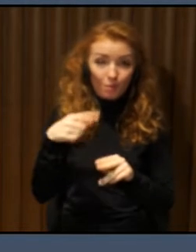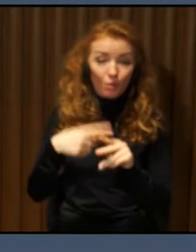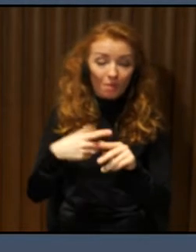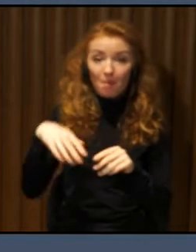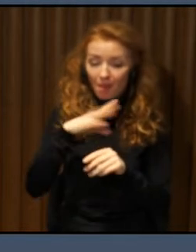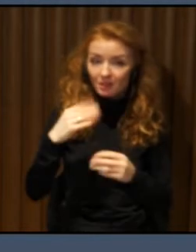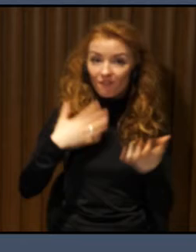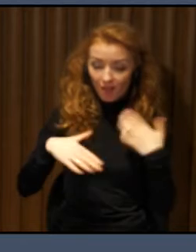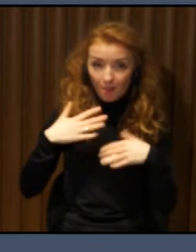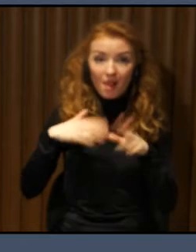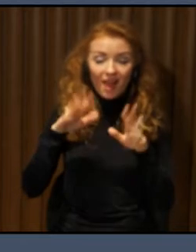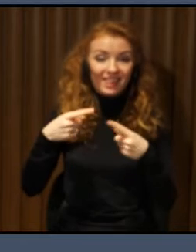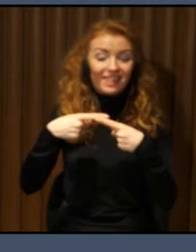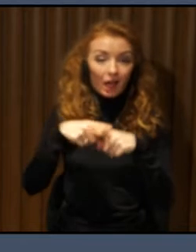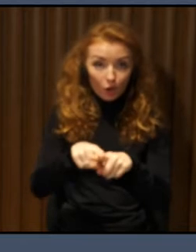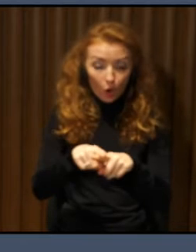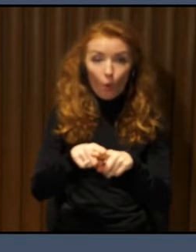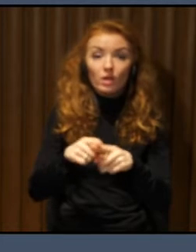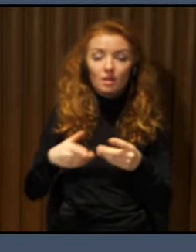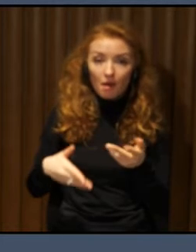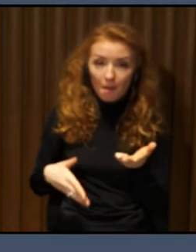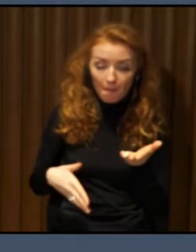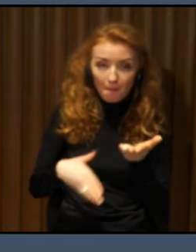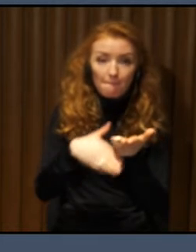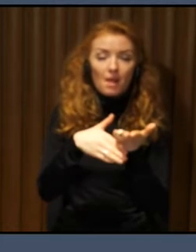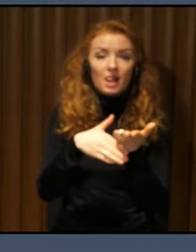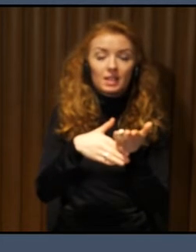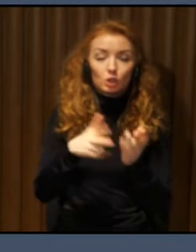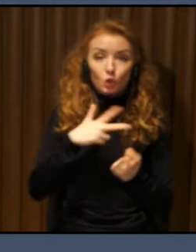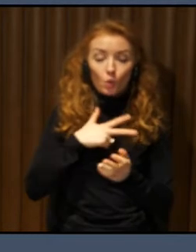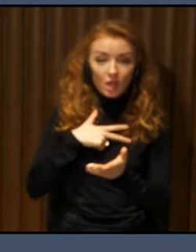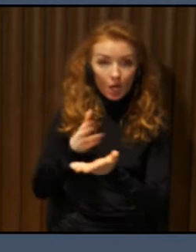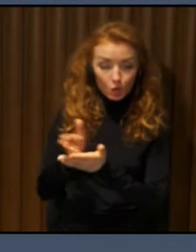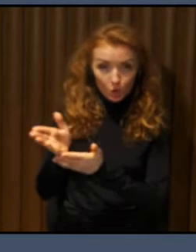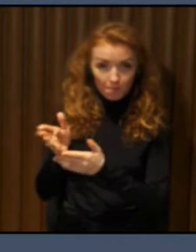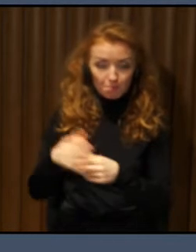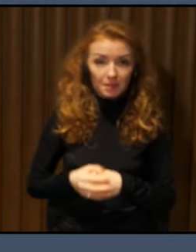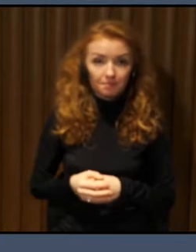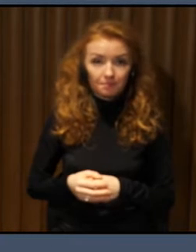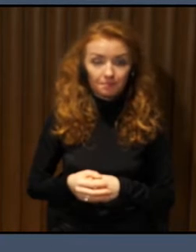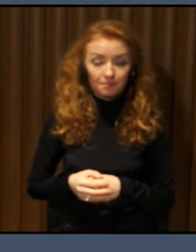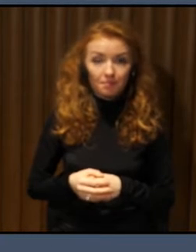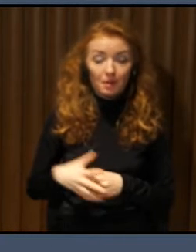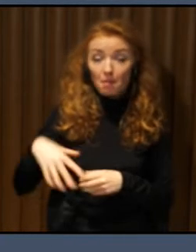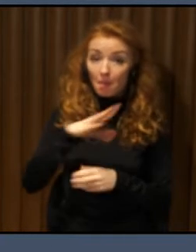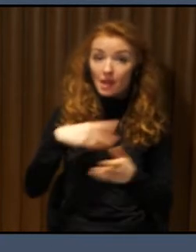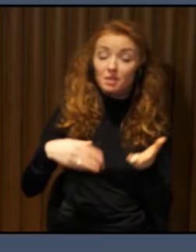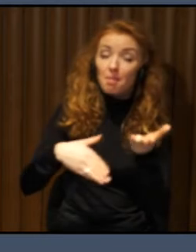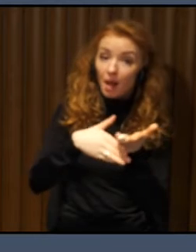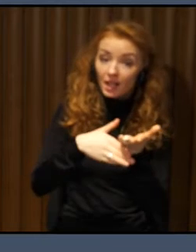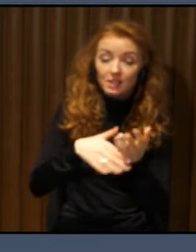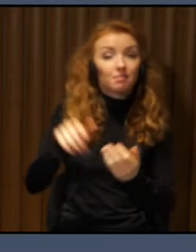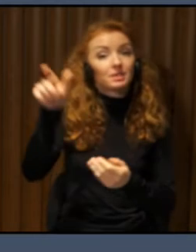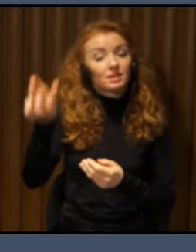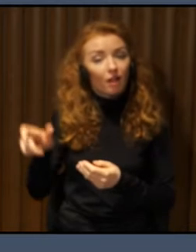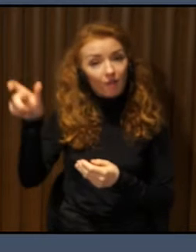we have three main groups of people that we try and help. One is people seeking help. So if someone is looking to access a shelter, if someone's looking for